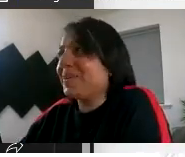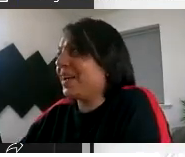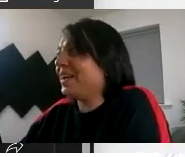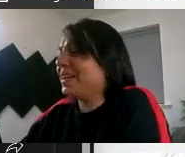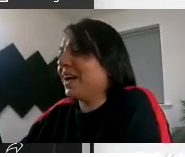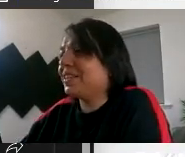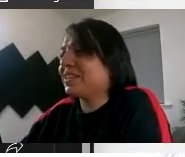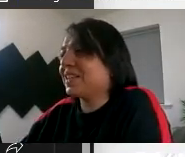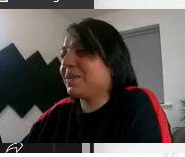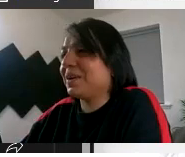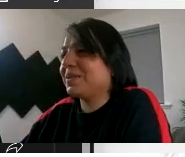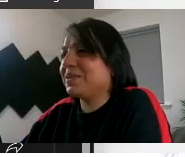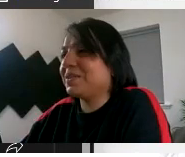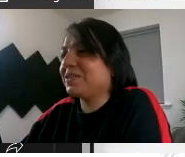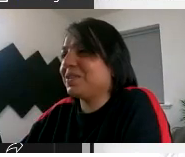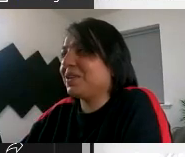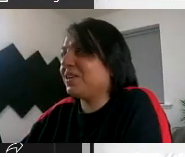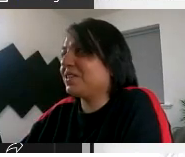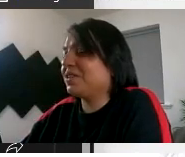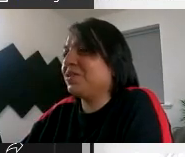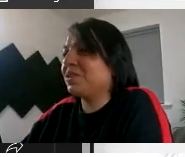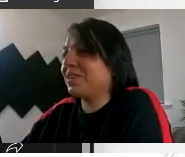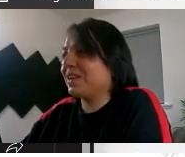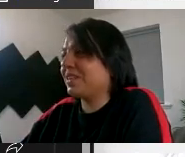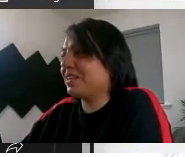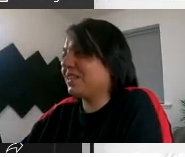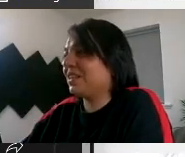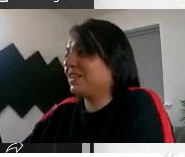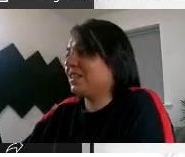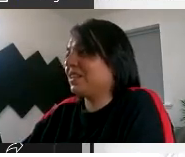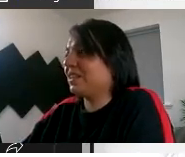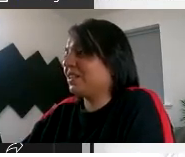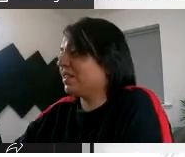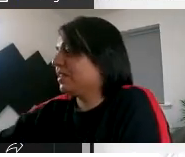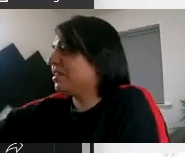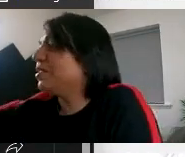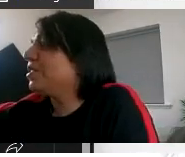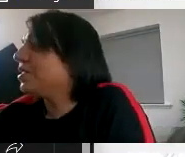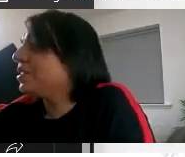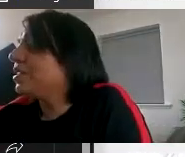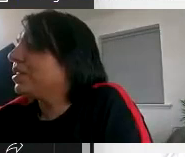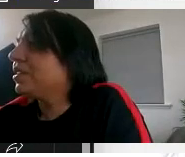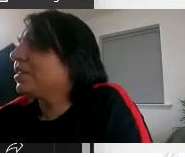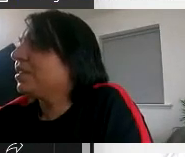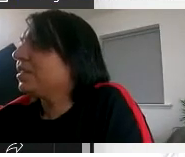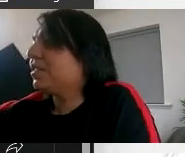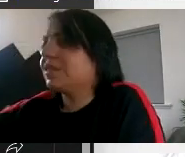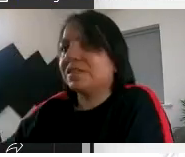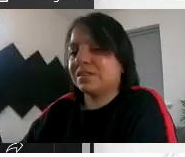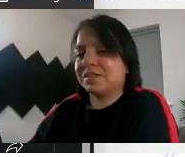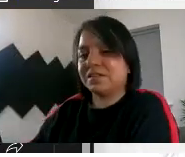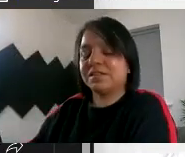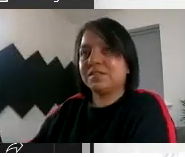UK. And this is the last one I'll do just to show you guys the Yorkshire accent. Let's move on to number 6. It's the Yorkshire accent